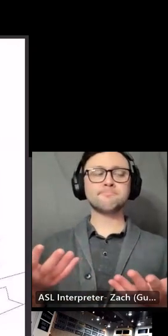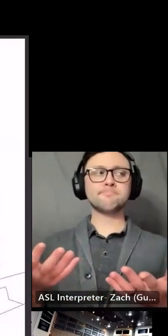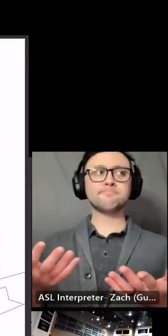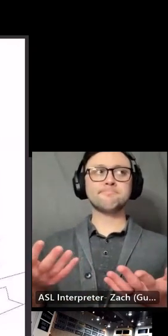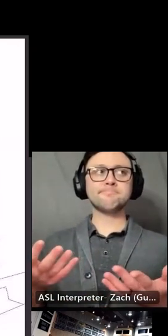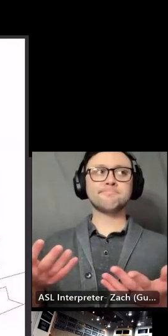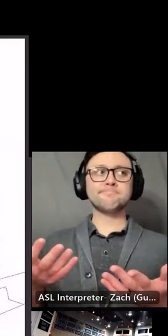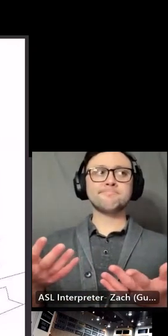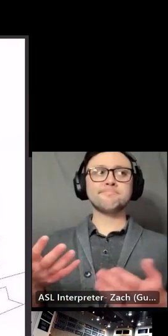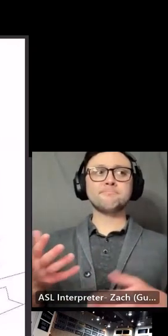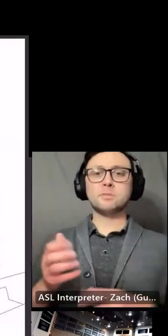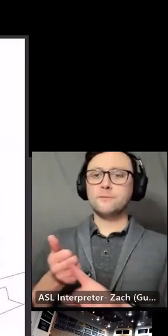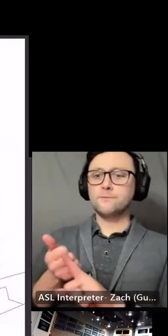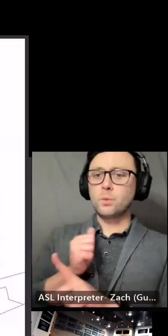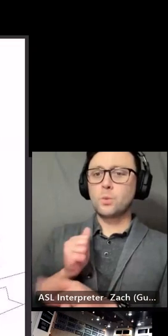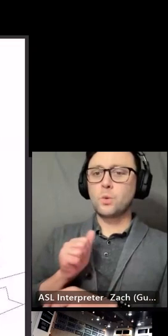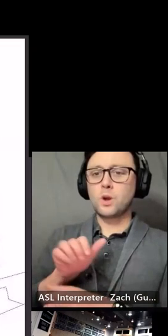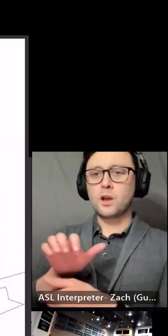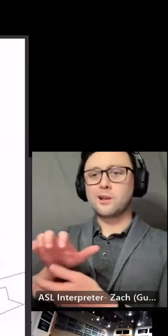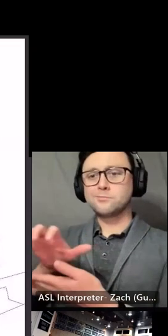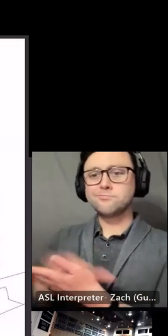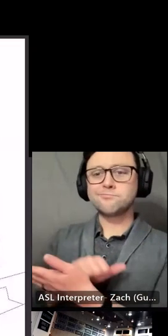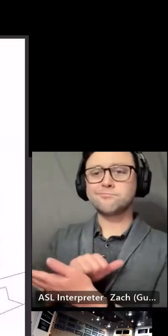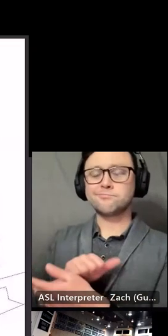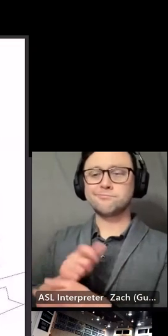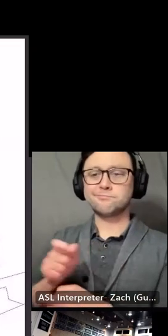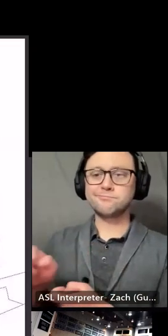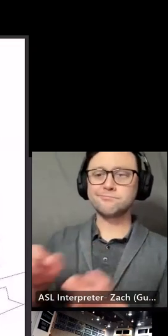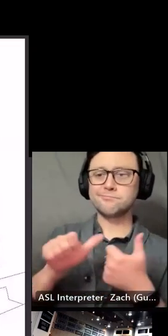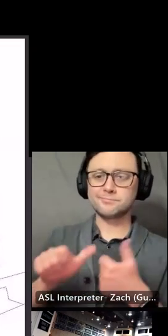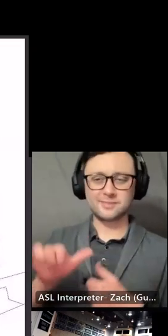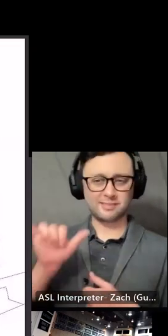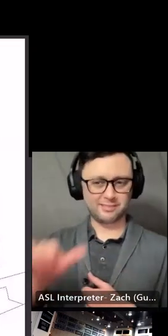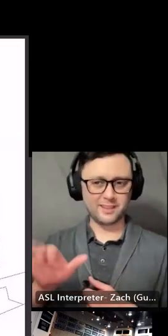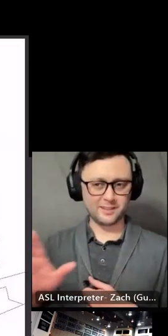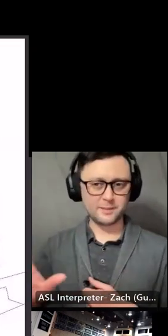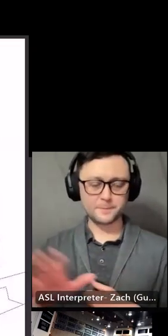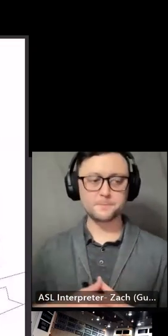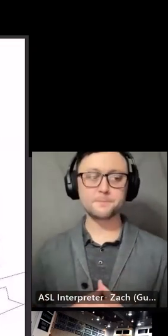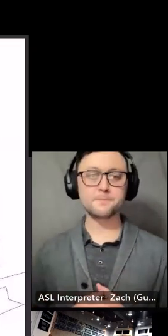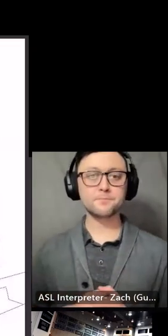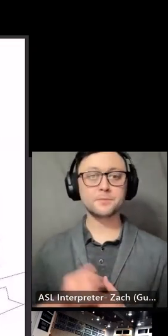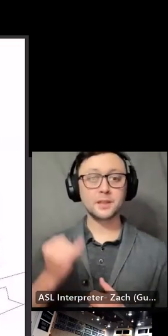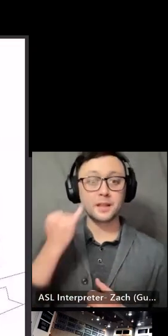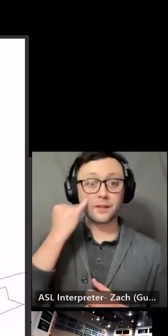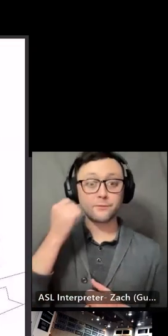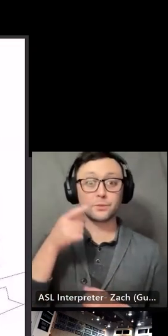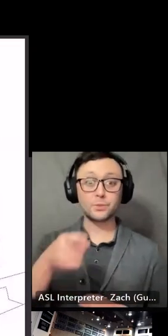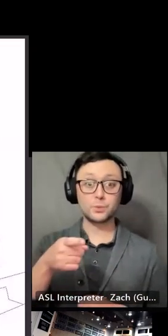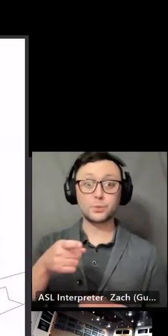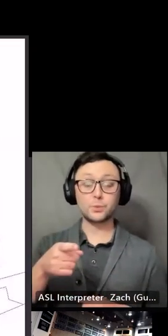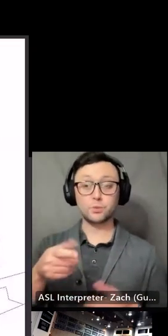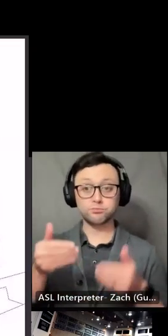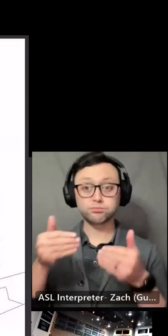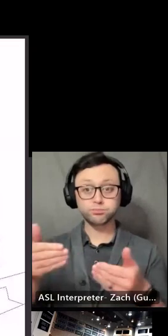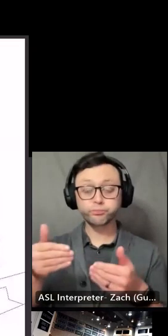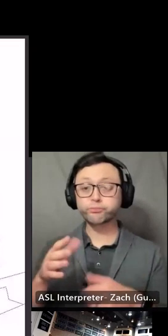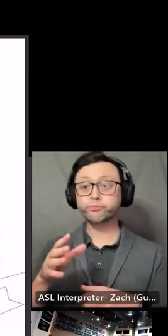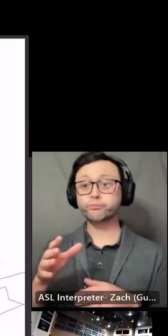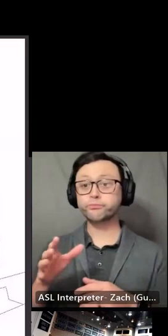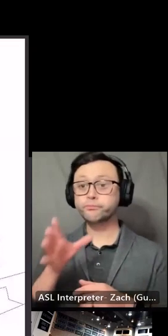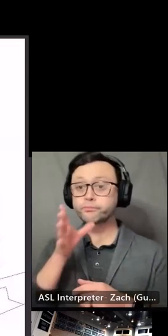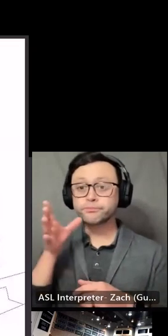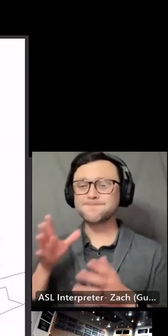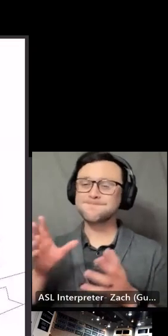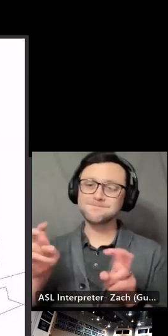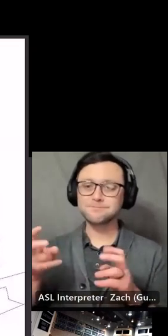detract from that. And by that, I mean, if you are going to do landscaping in that tiny little